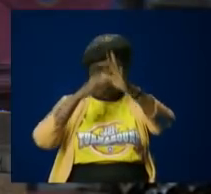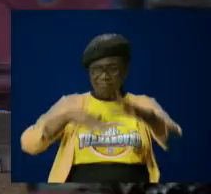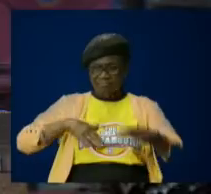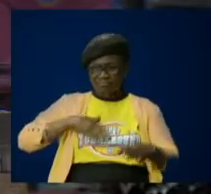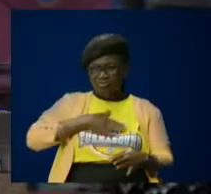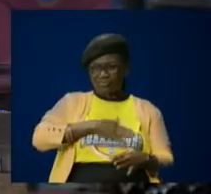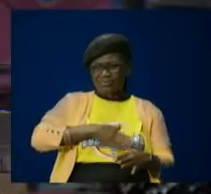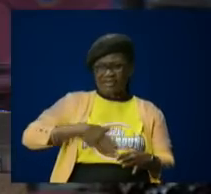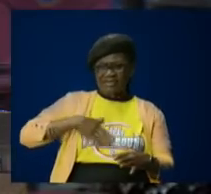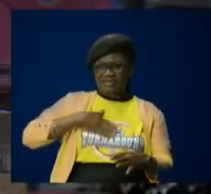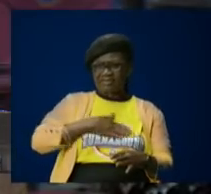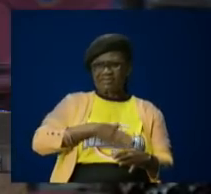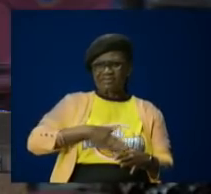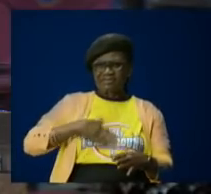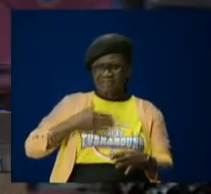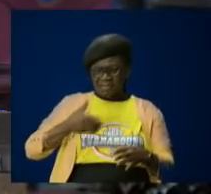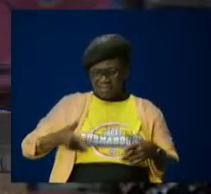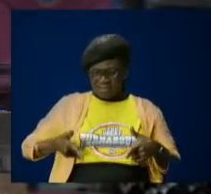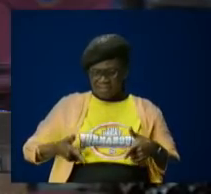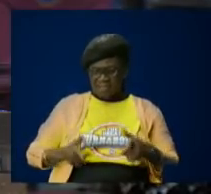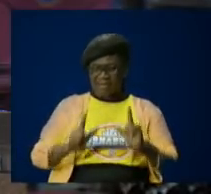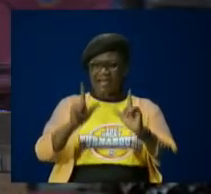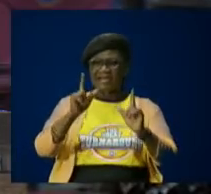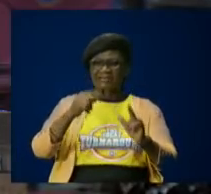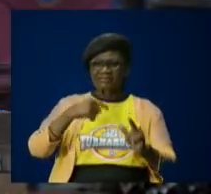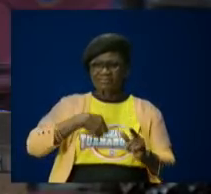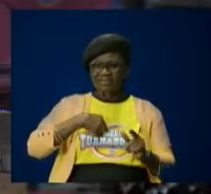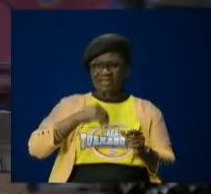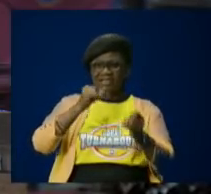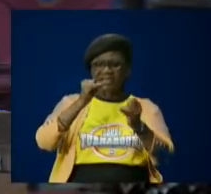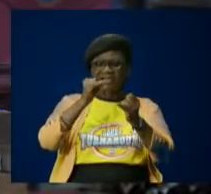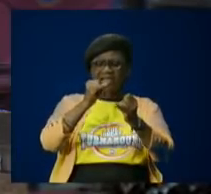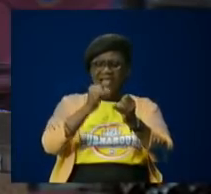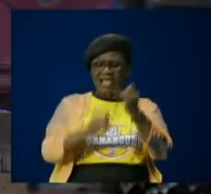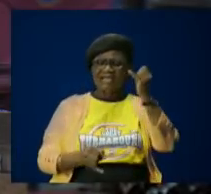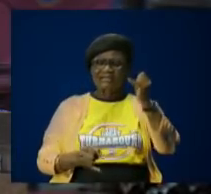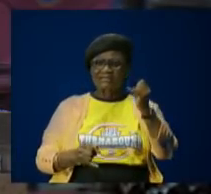please let me end well.